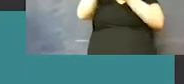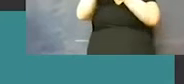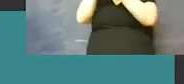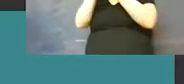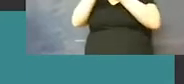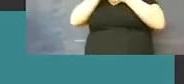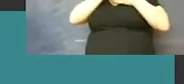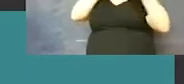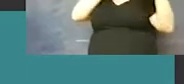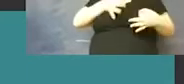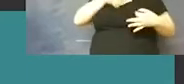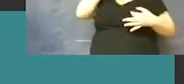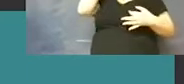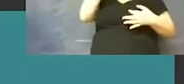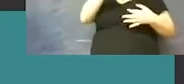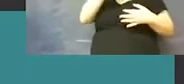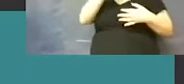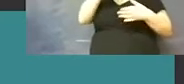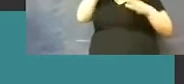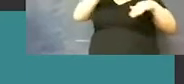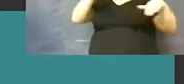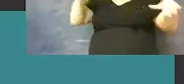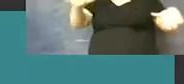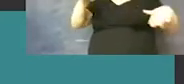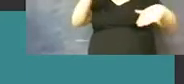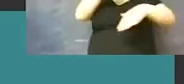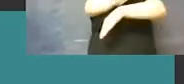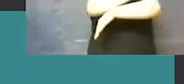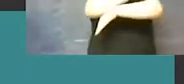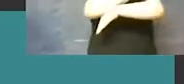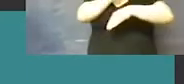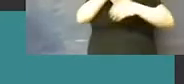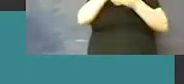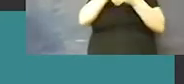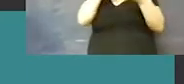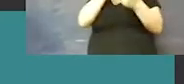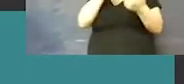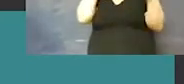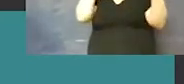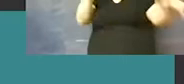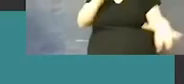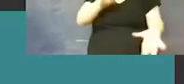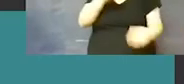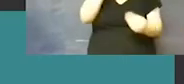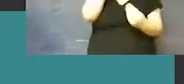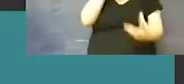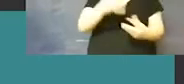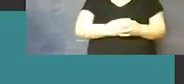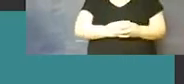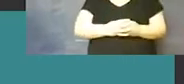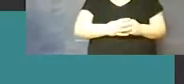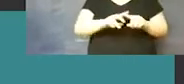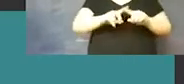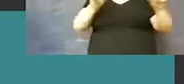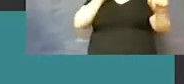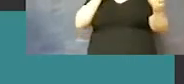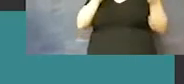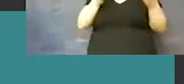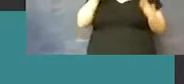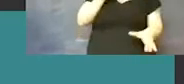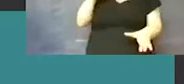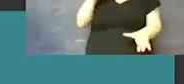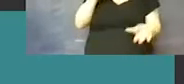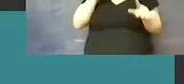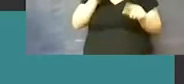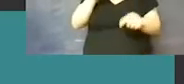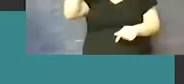doses haven't gone through the FDA review, we're really far from knowing that info. But I can imagine that it would be similar to other pediatric vaccines